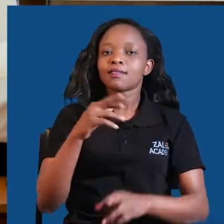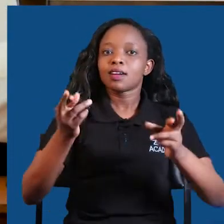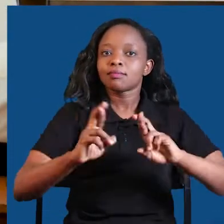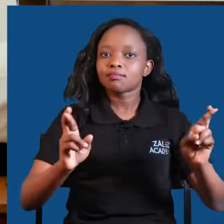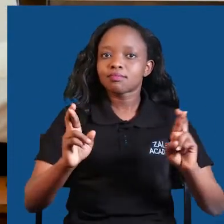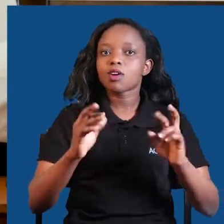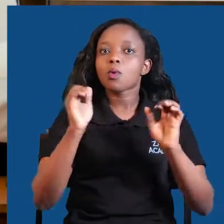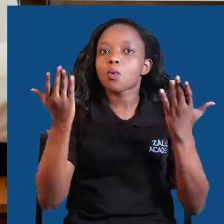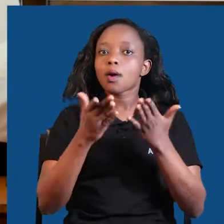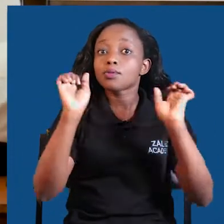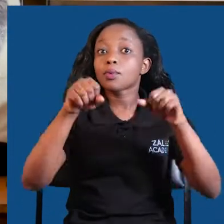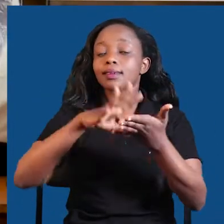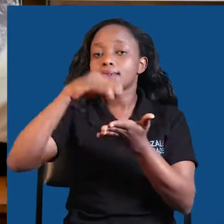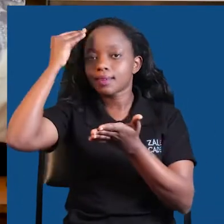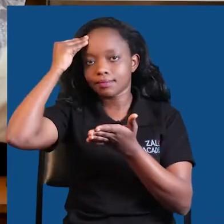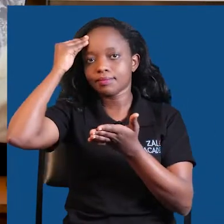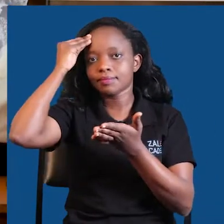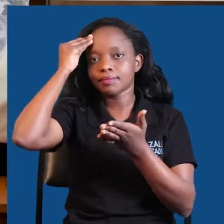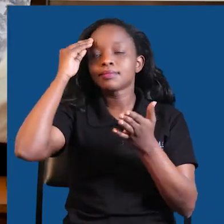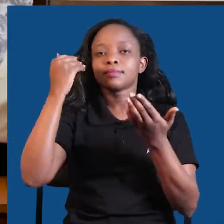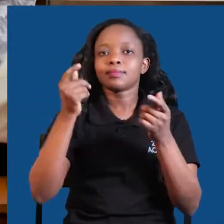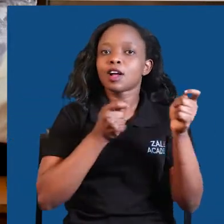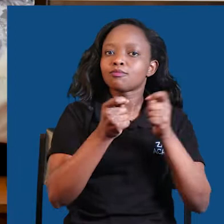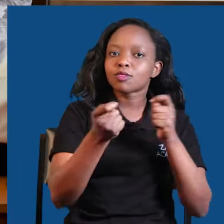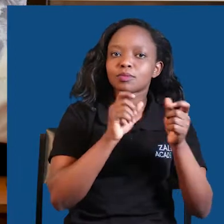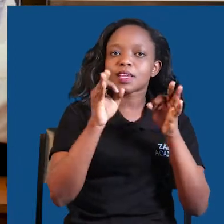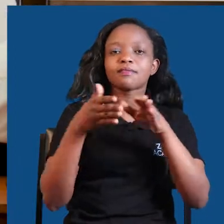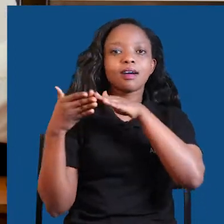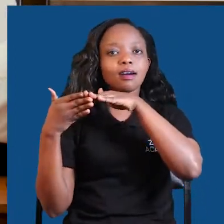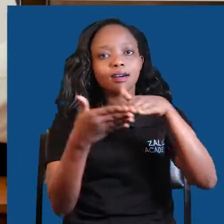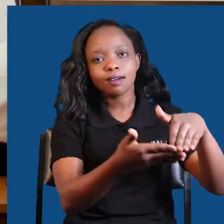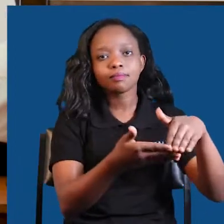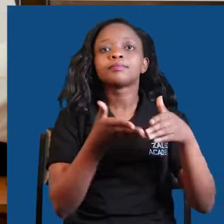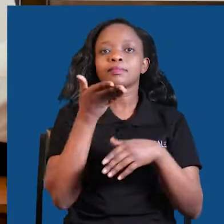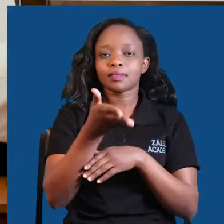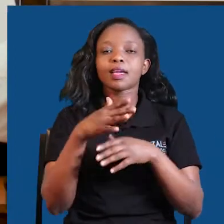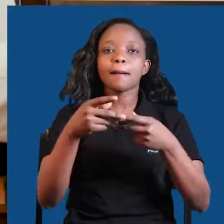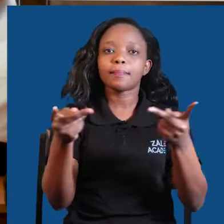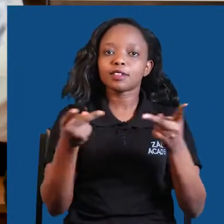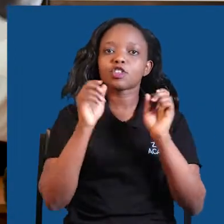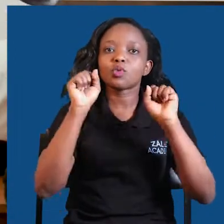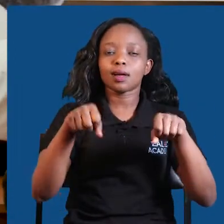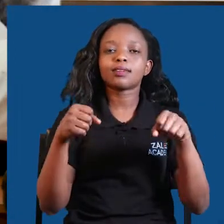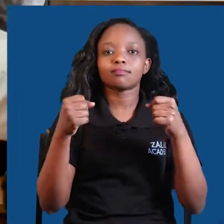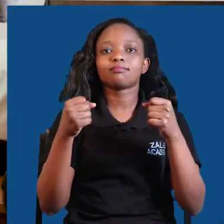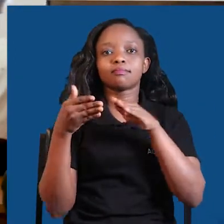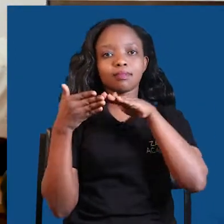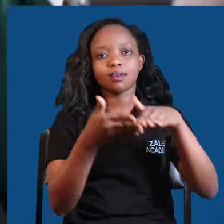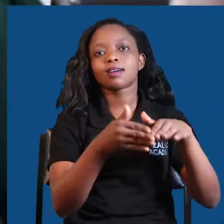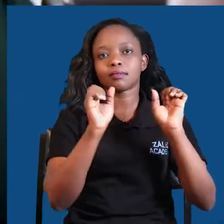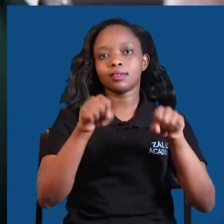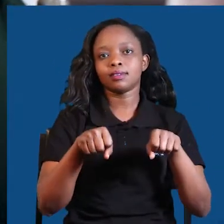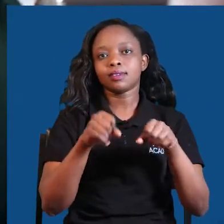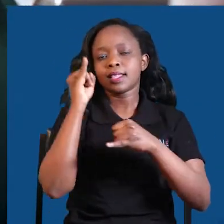sababu kuna platforms na ni za bure that you can be able to use and play around. If it is hacking, there are platforms you can play around and hack.